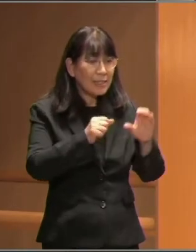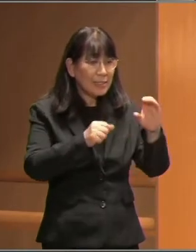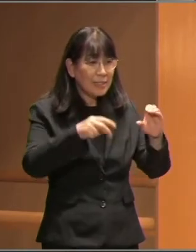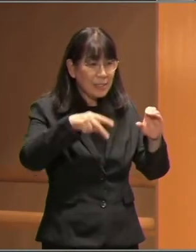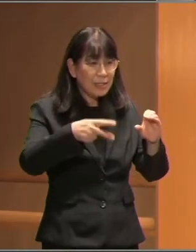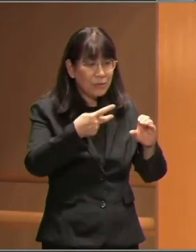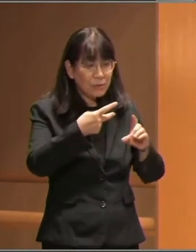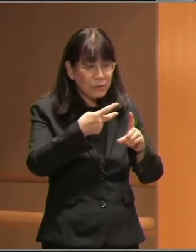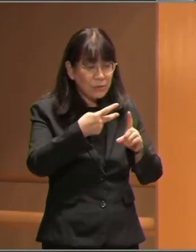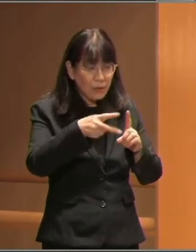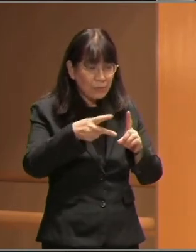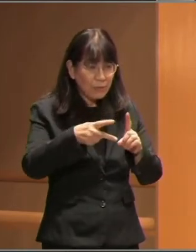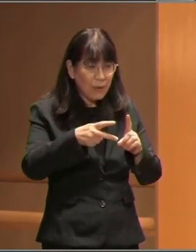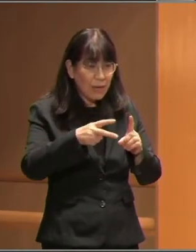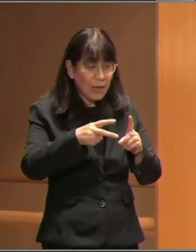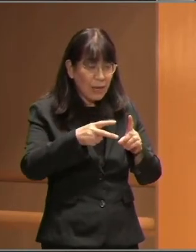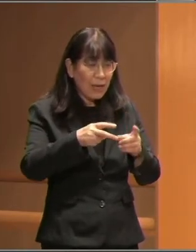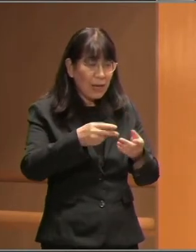CNF